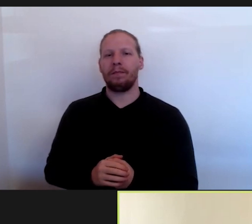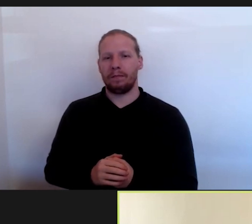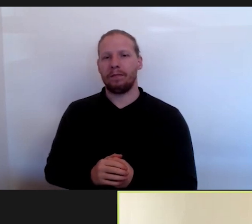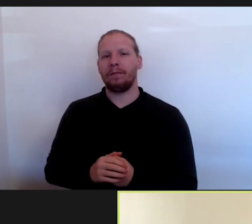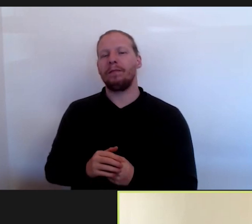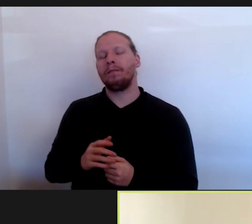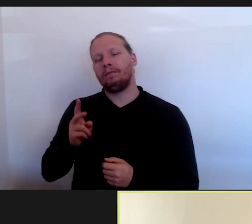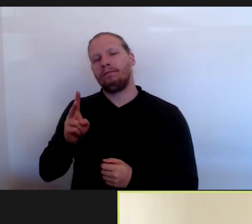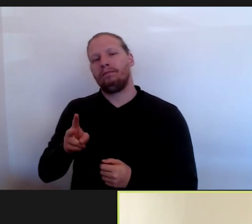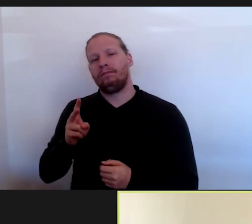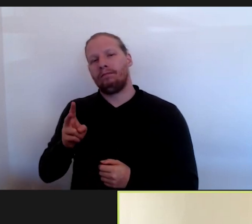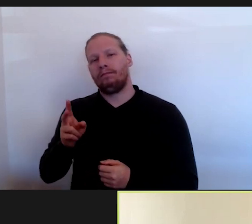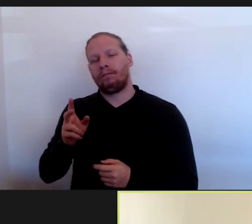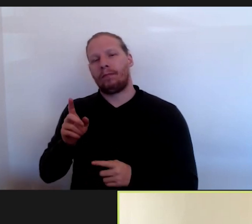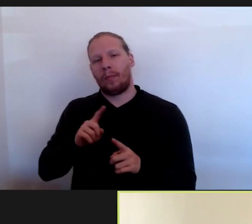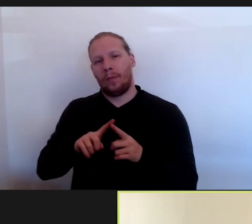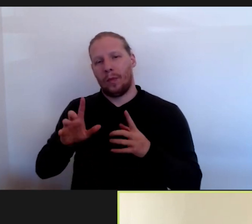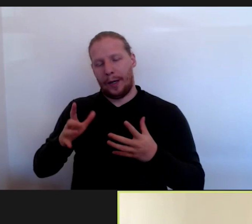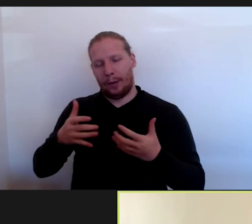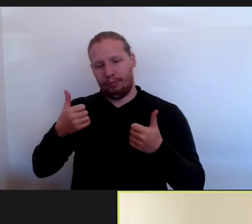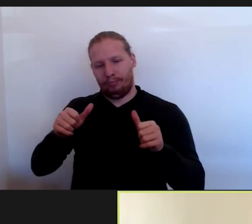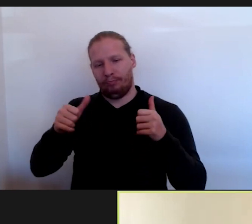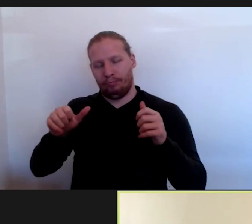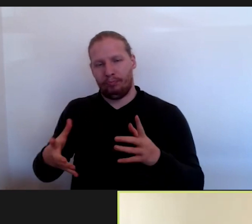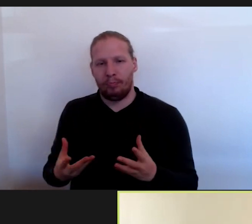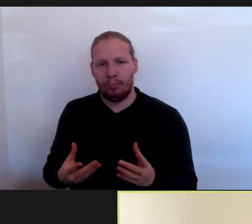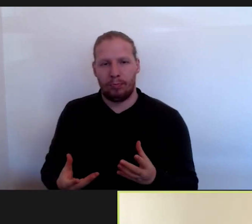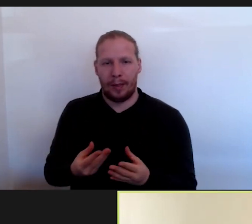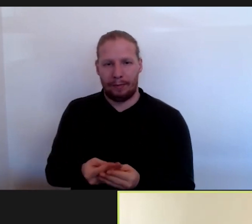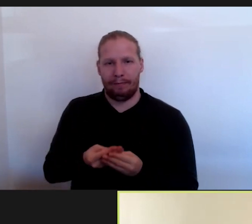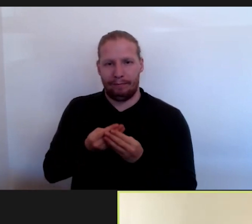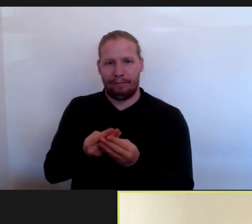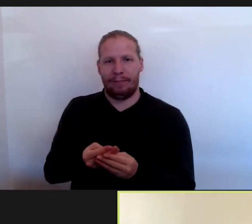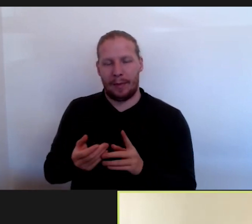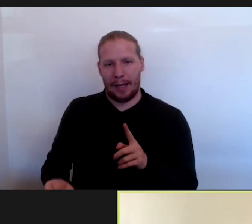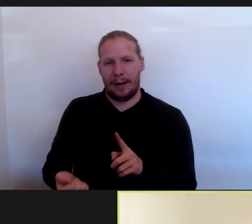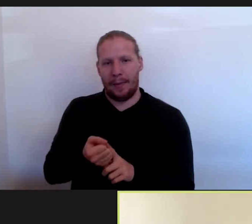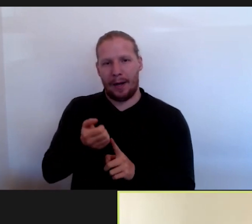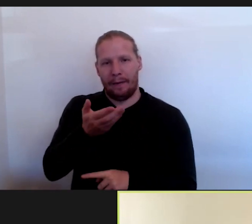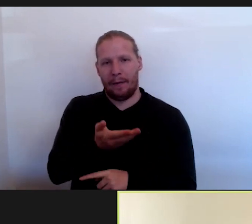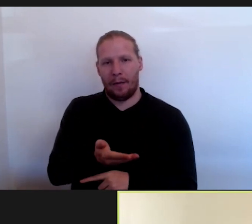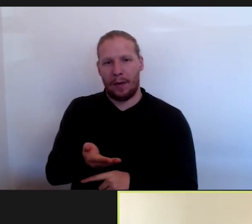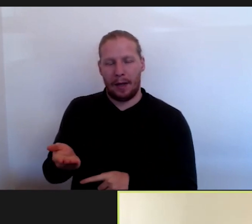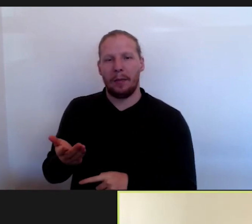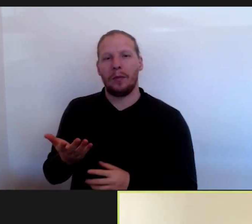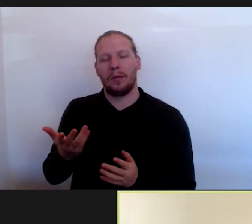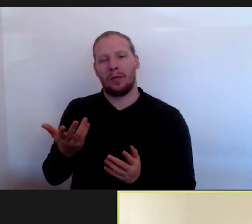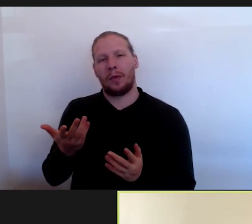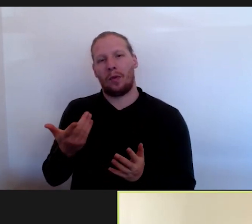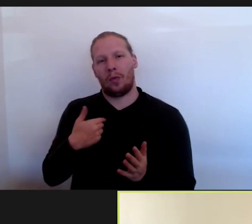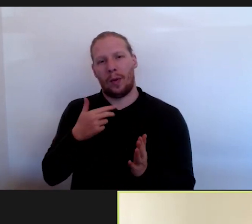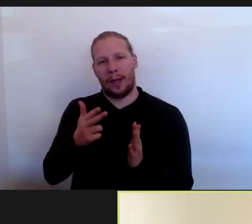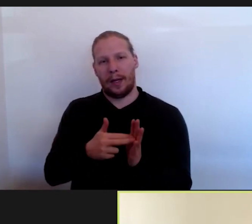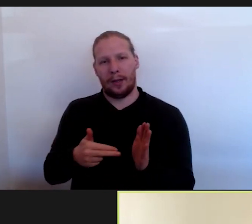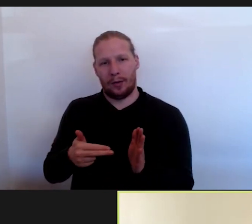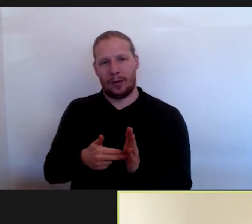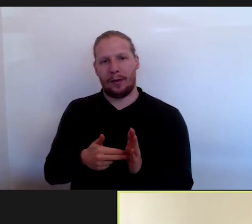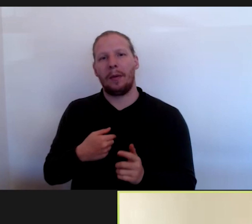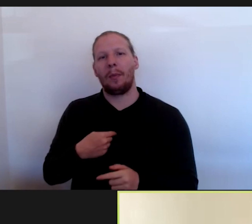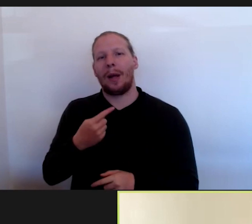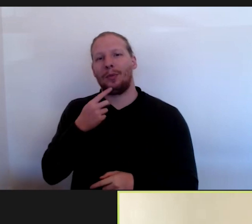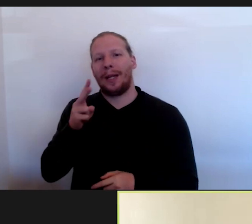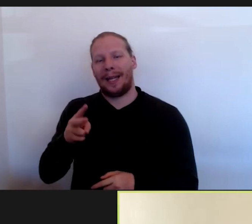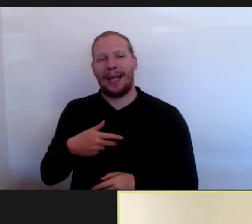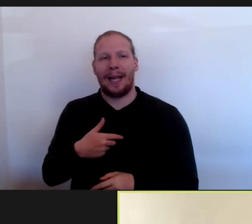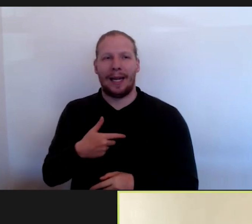interests of the people. So we are in New Zealand. So we're going to say, always remind ourselves again, hey tangata, hey tangata, hey tangata. Please do